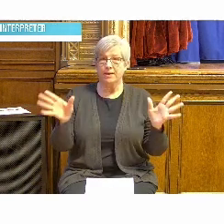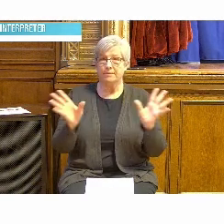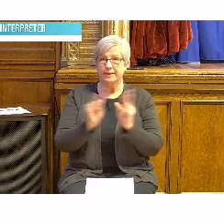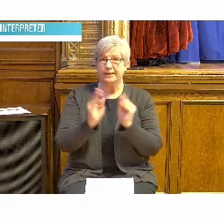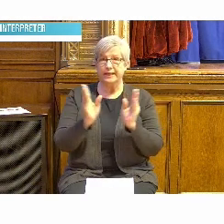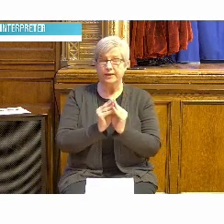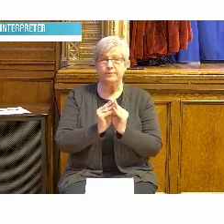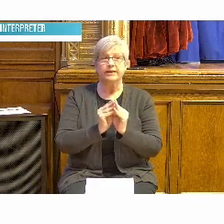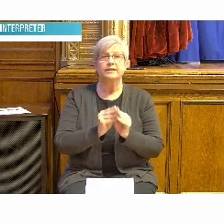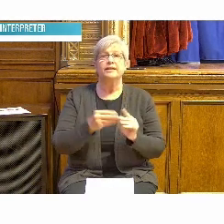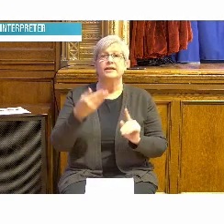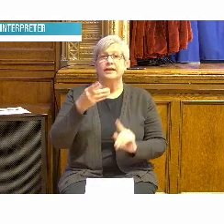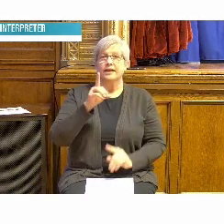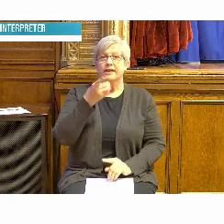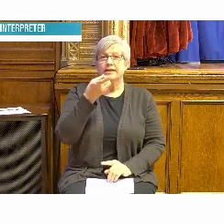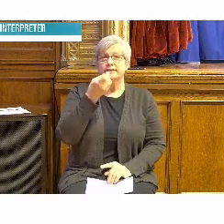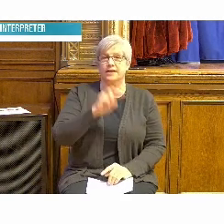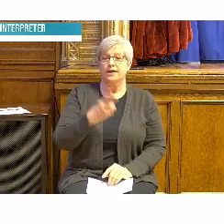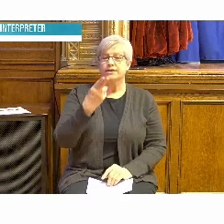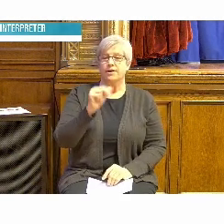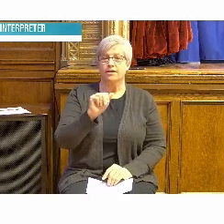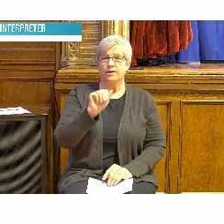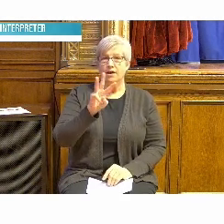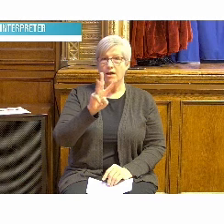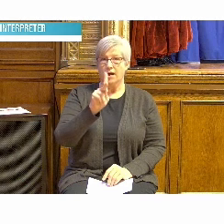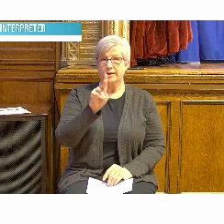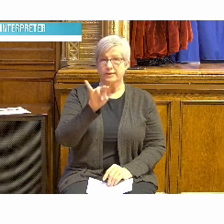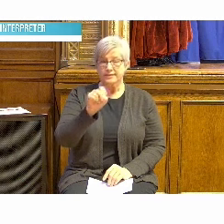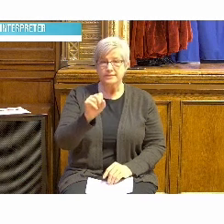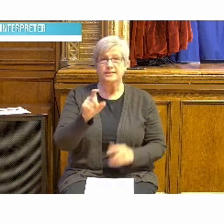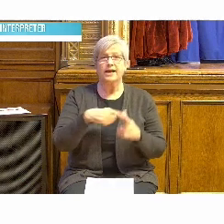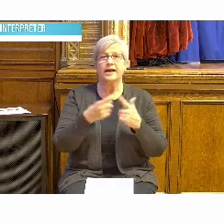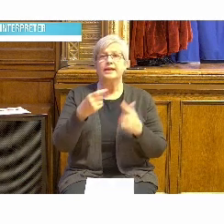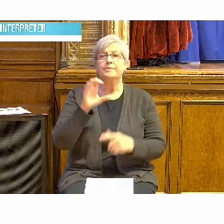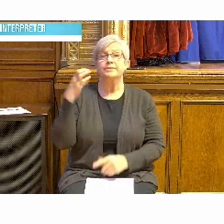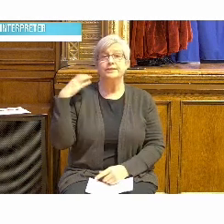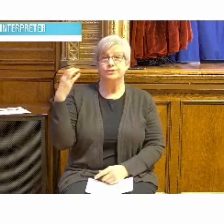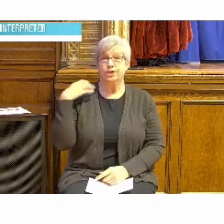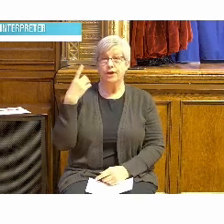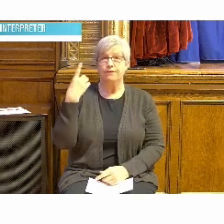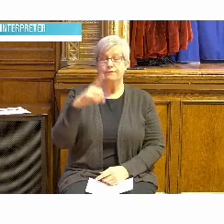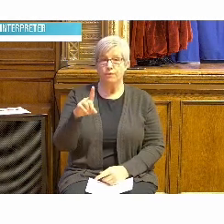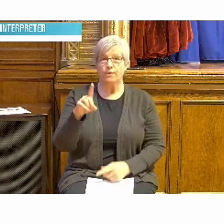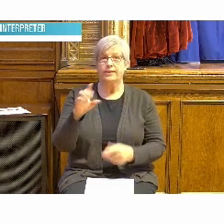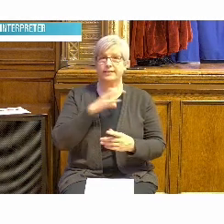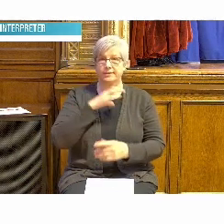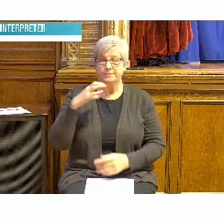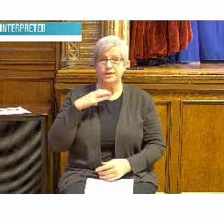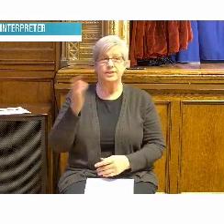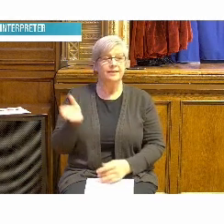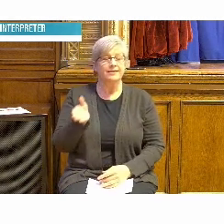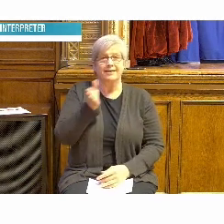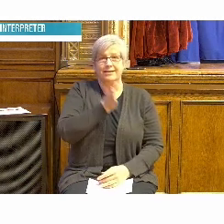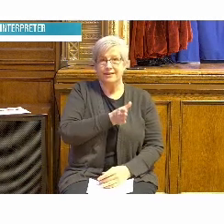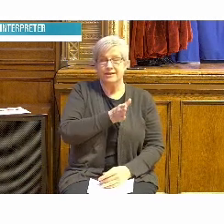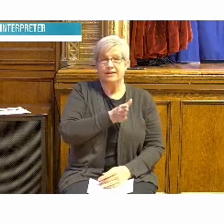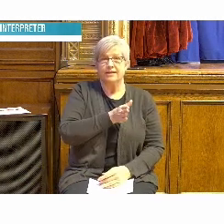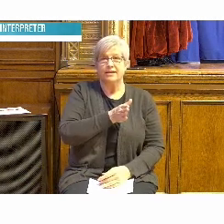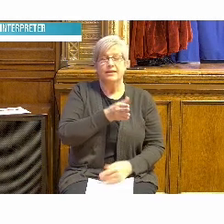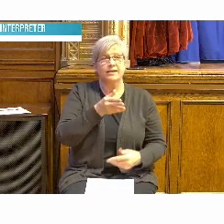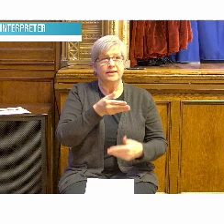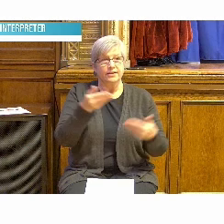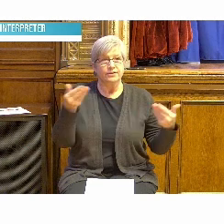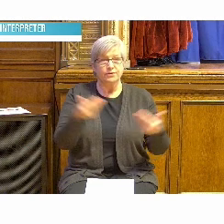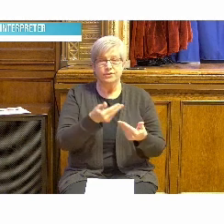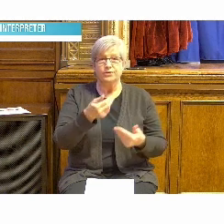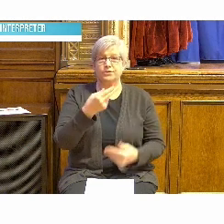hearing. I am Dr. Charnel Hawkins, and I have the honor of serving as the chair. And alongside me, I will allow